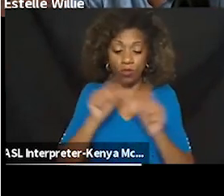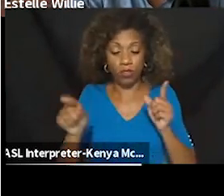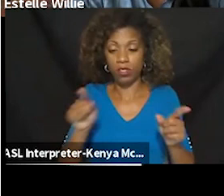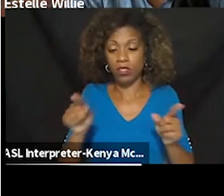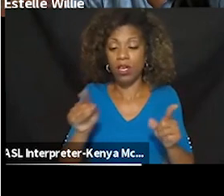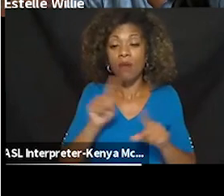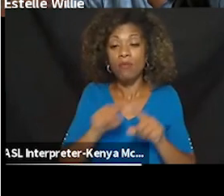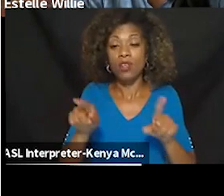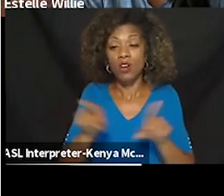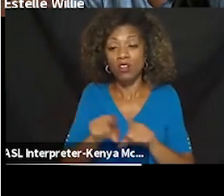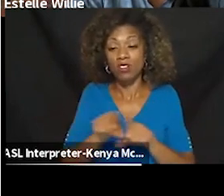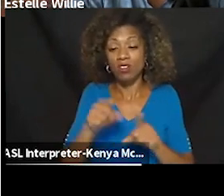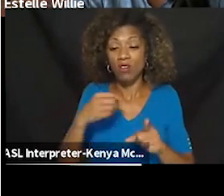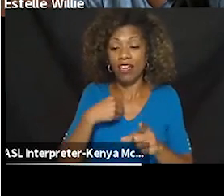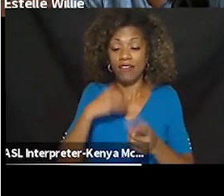anecdotal